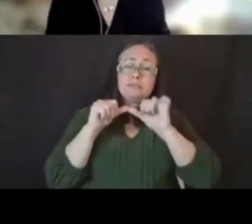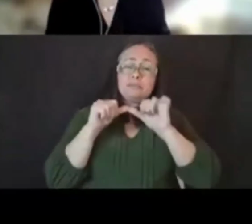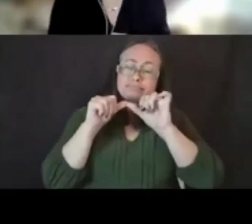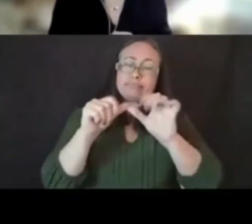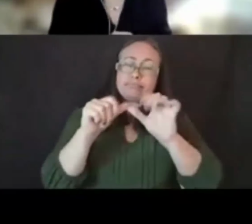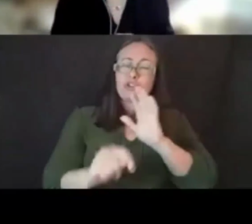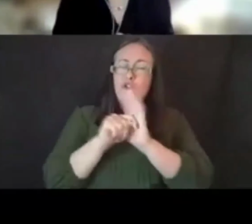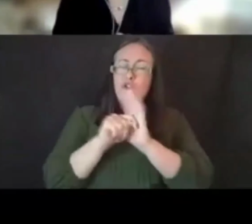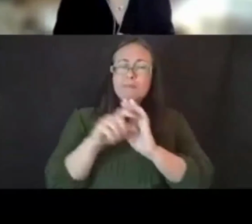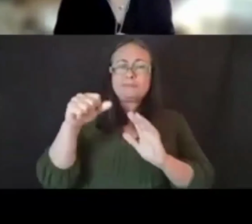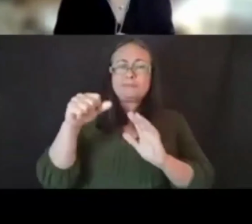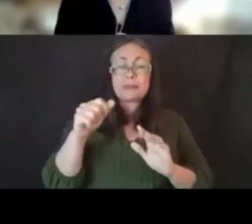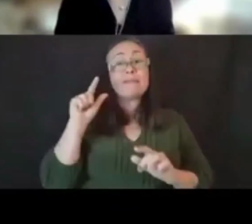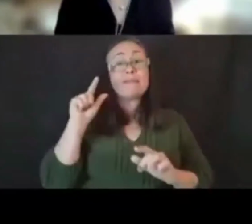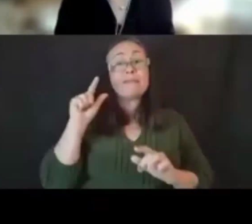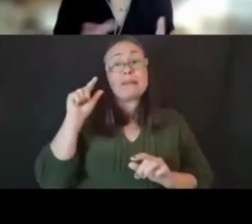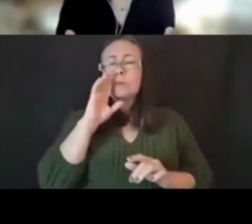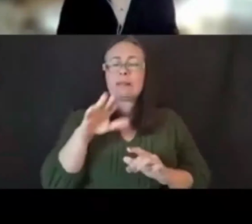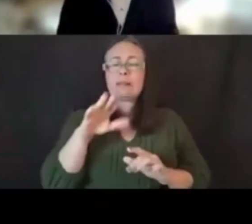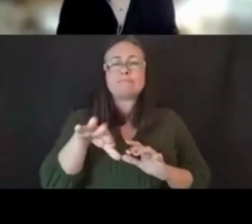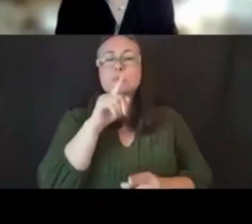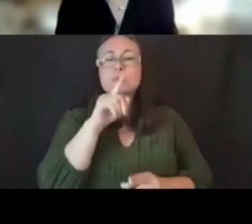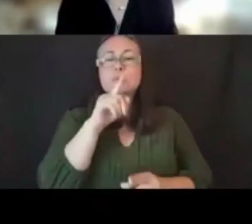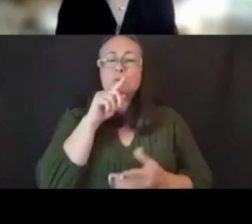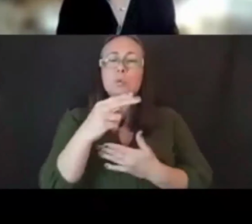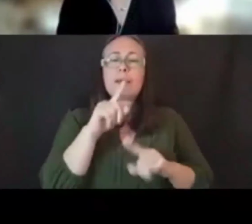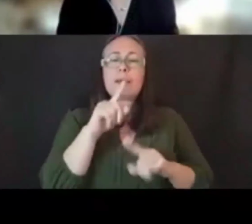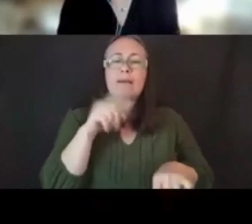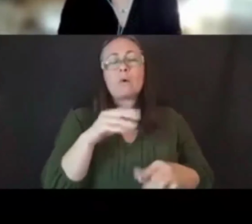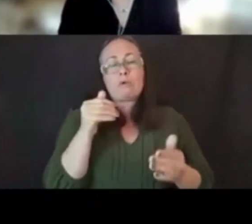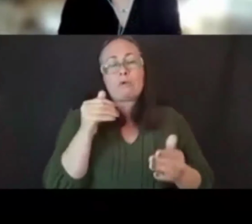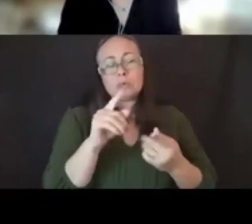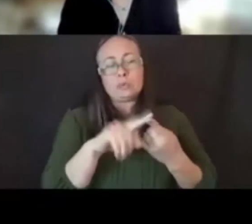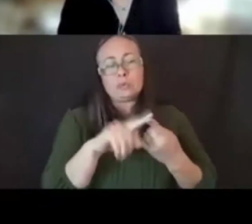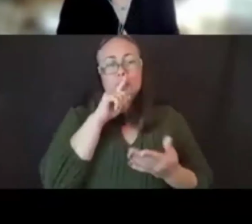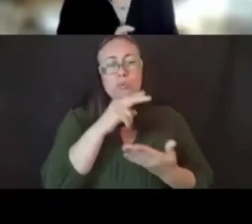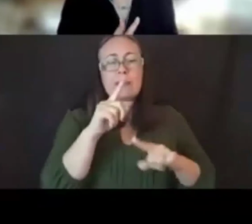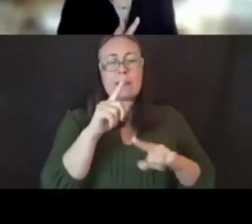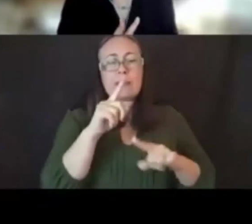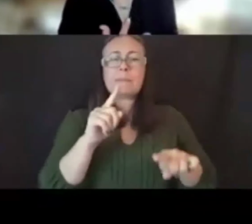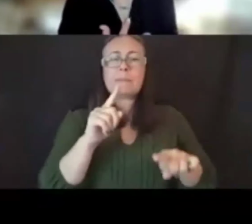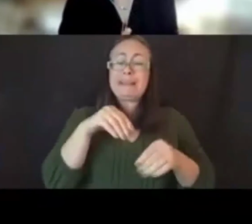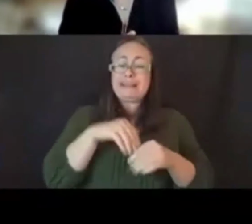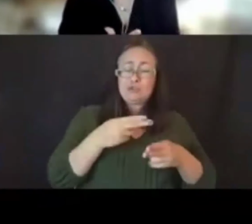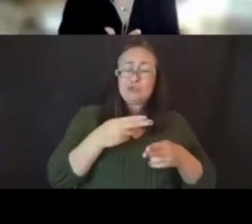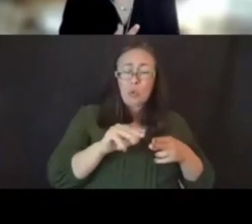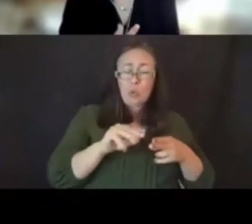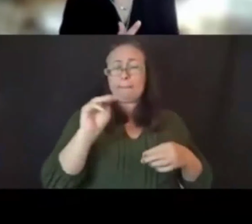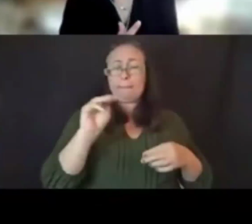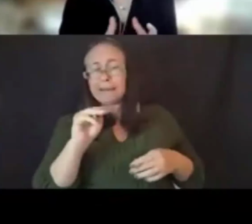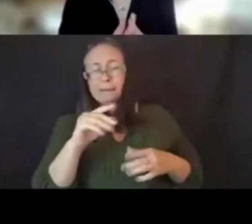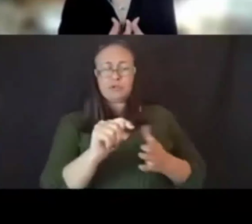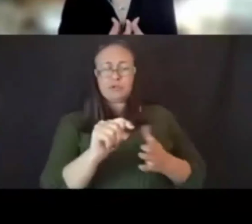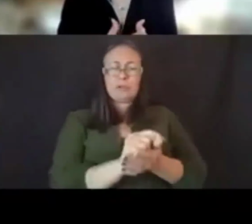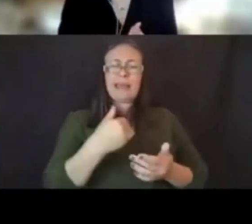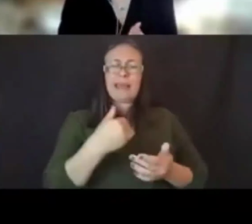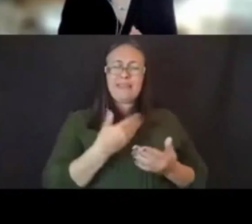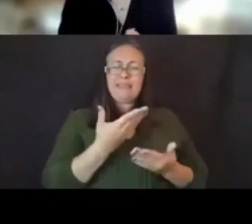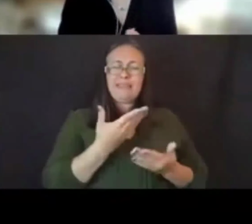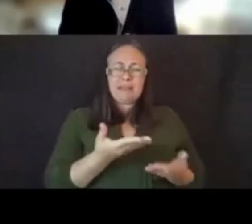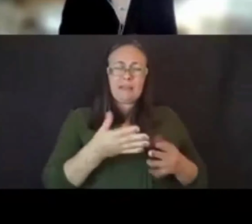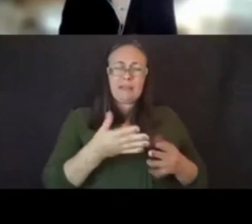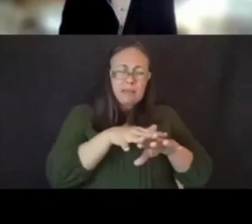to the true answer or closer to the true answer. But in the short and medium term, there is interrelated factors that